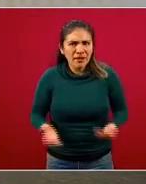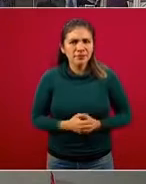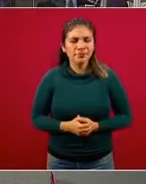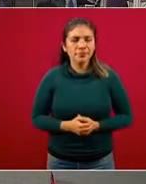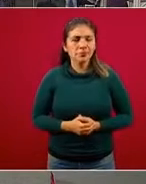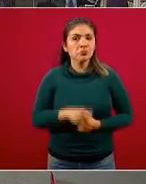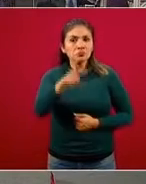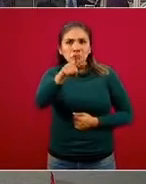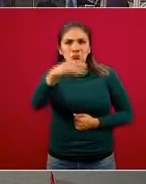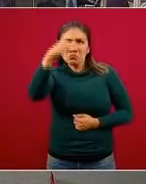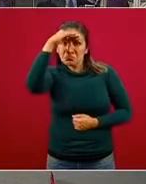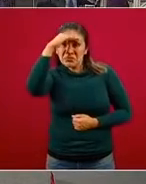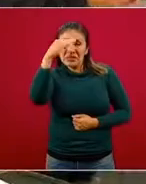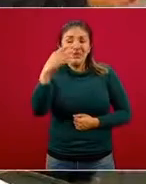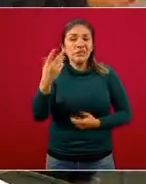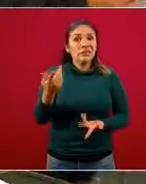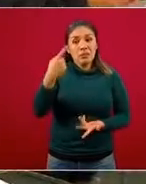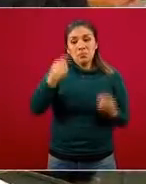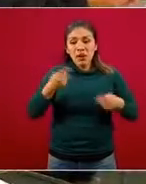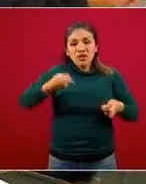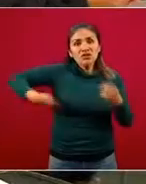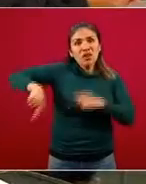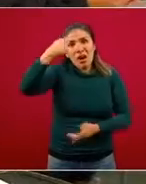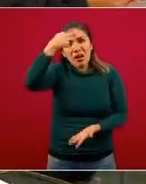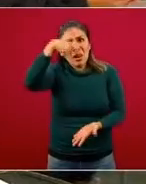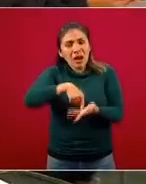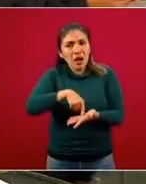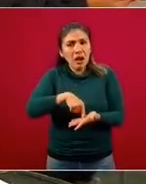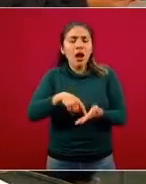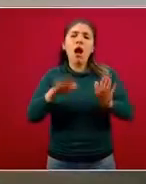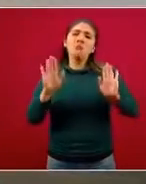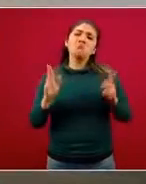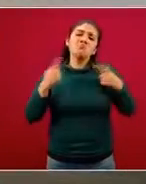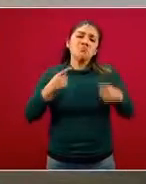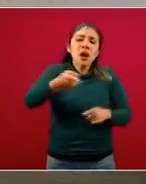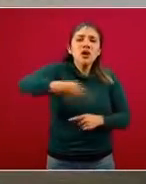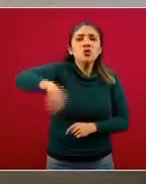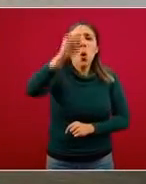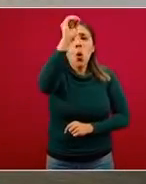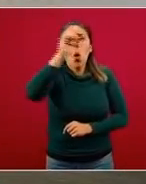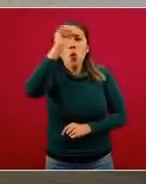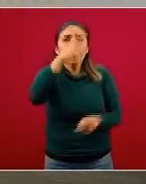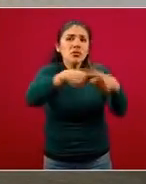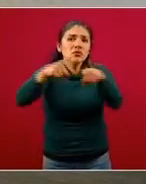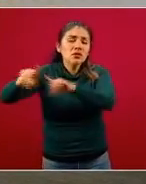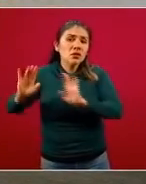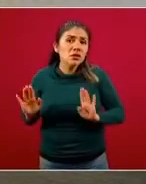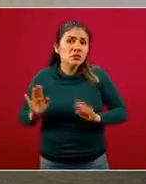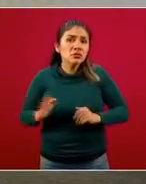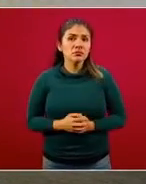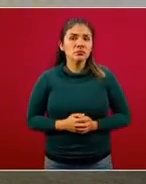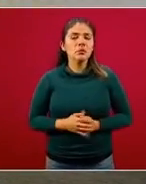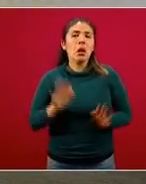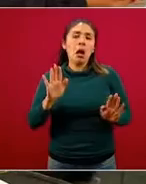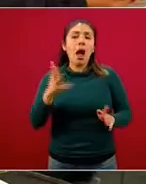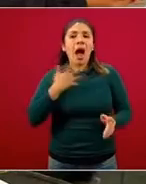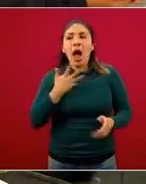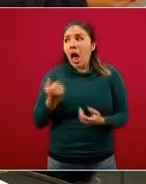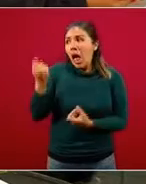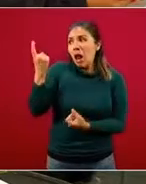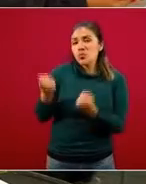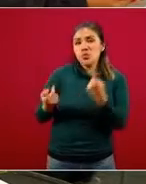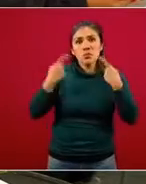on Sunday. So, okay. So you don't care that people don't believe you? Everyone can opine. Of